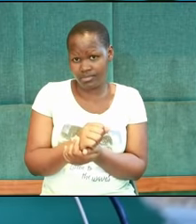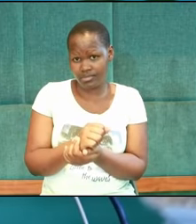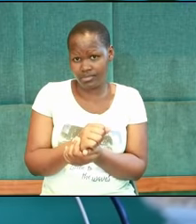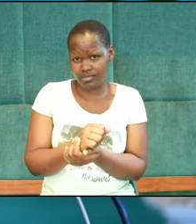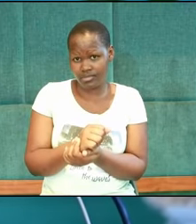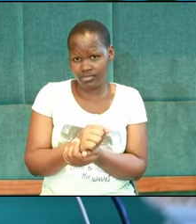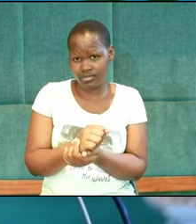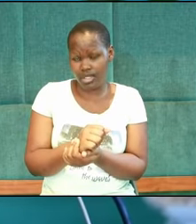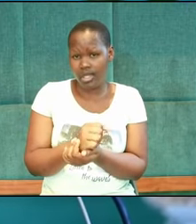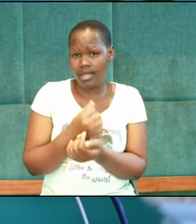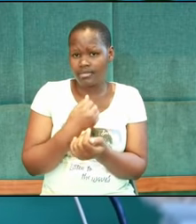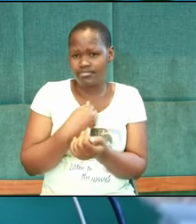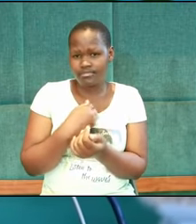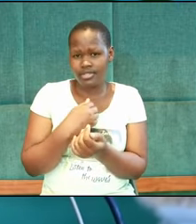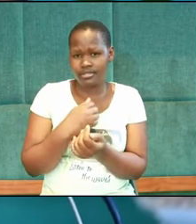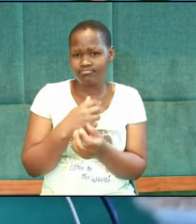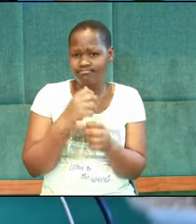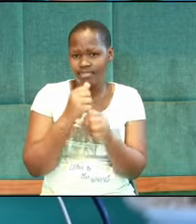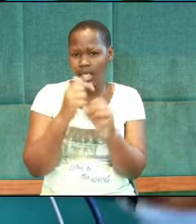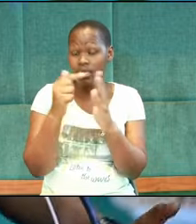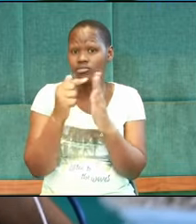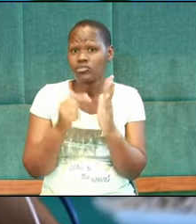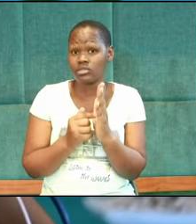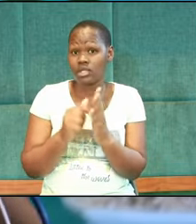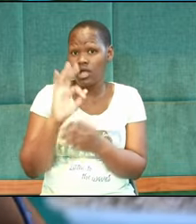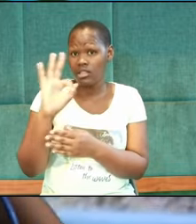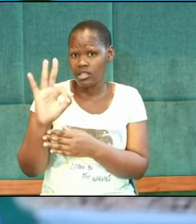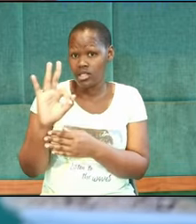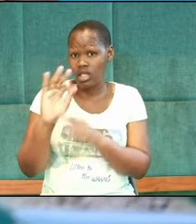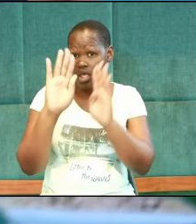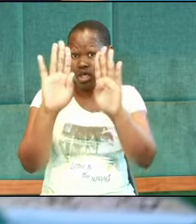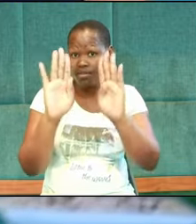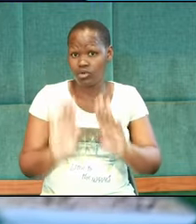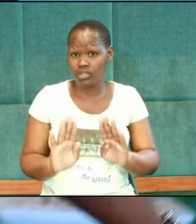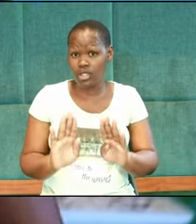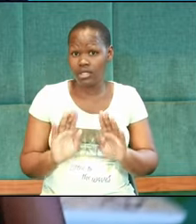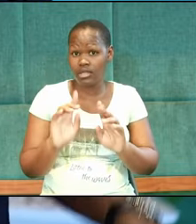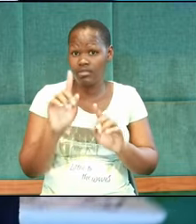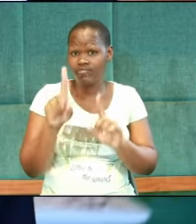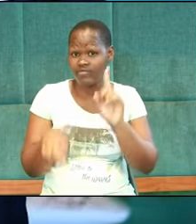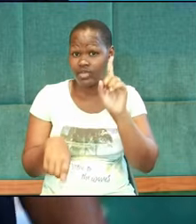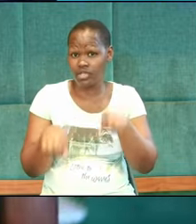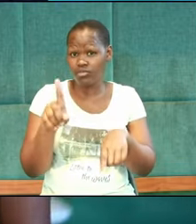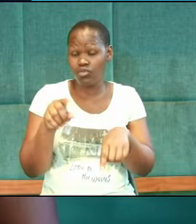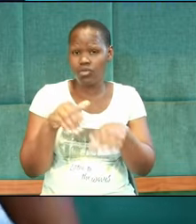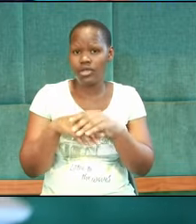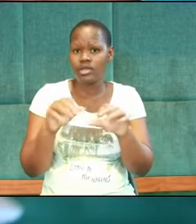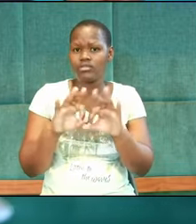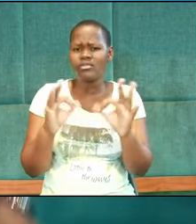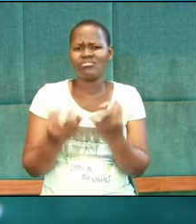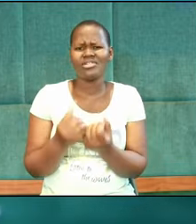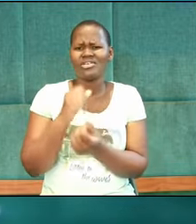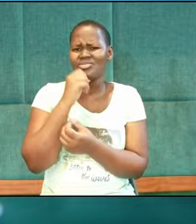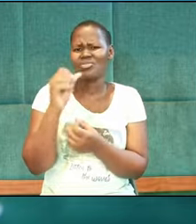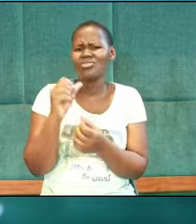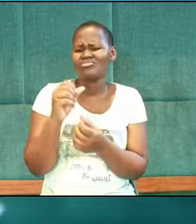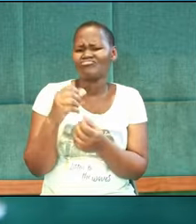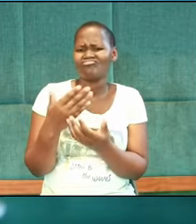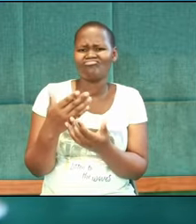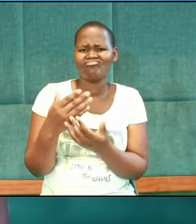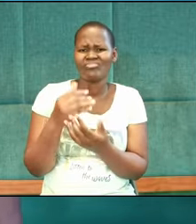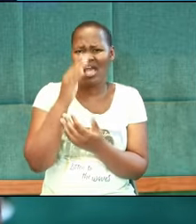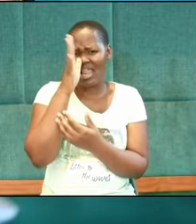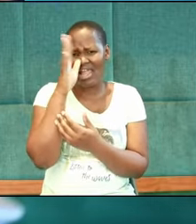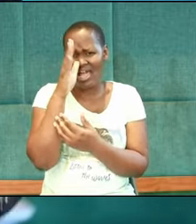Let me make the point. The three most important variables that builds family is not love, it's not sex, it's